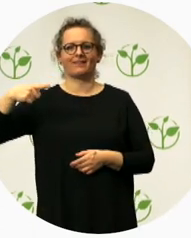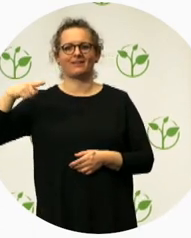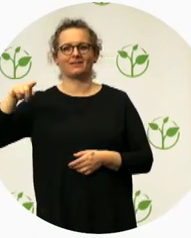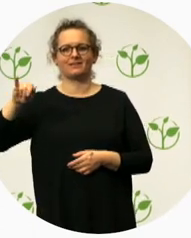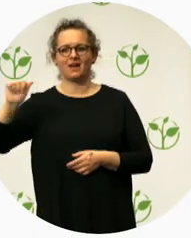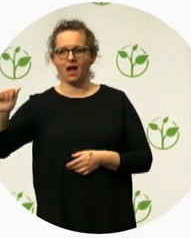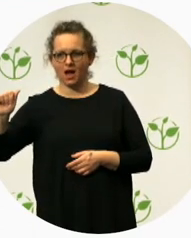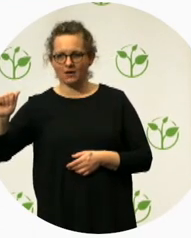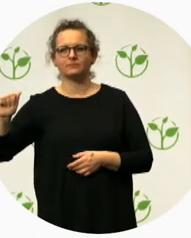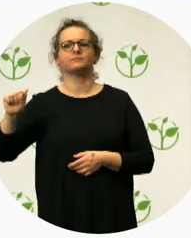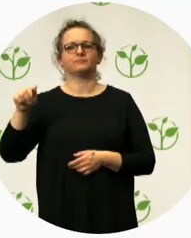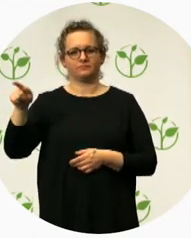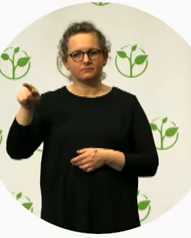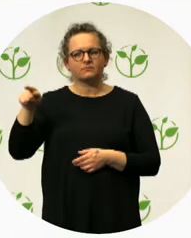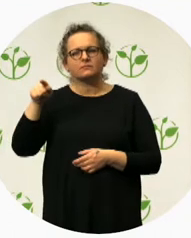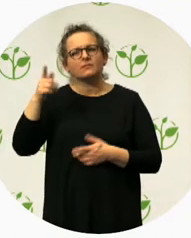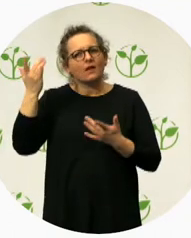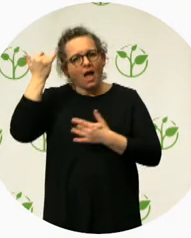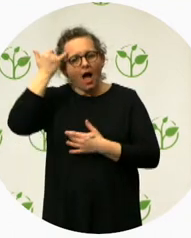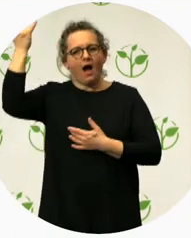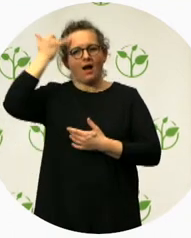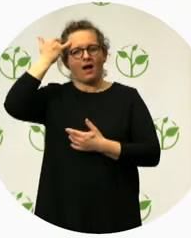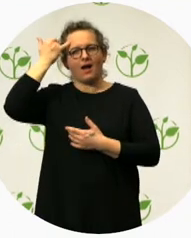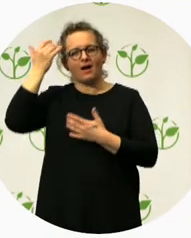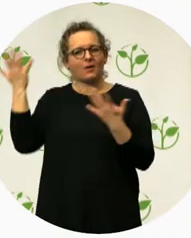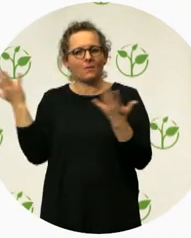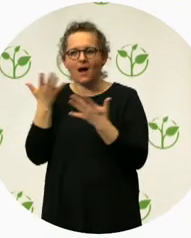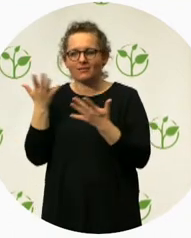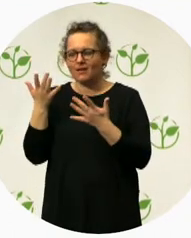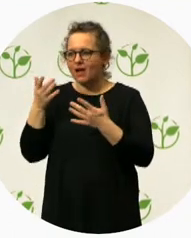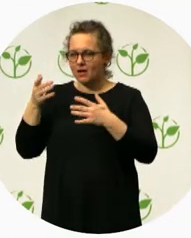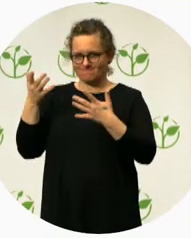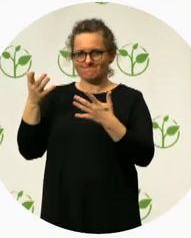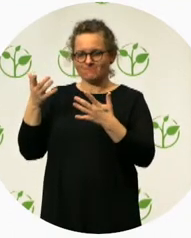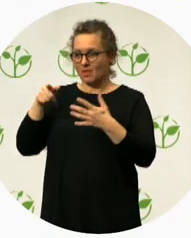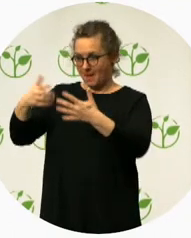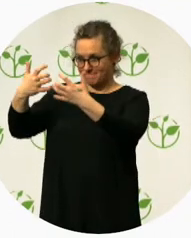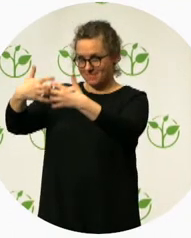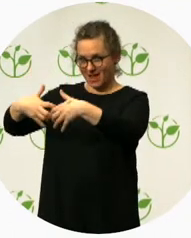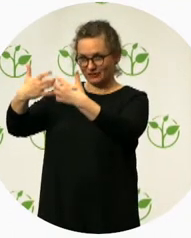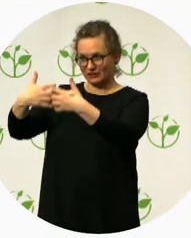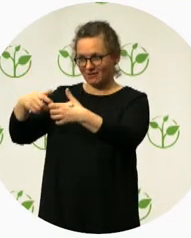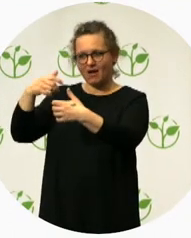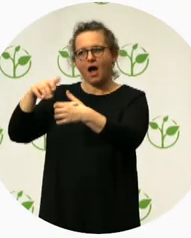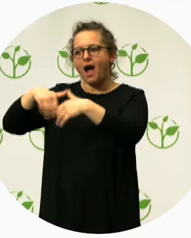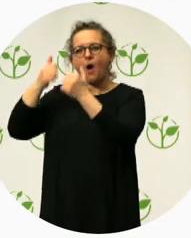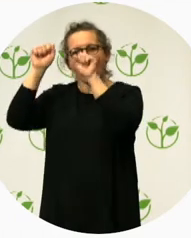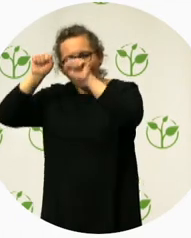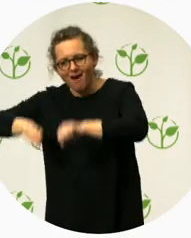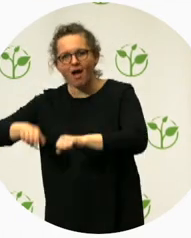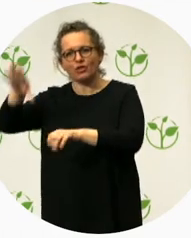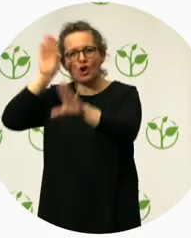students through using the IBM Watson platform develop a robot called